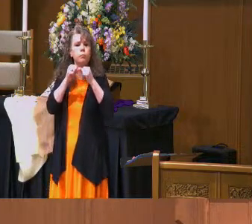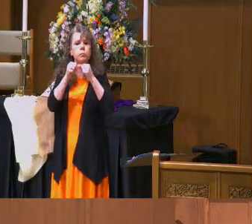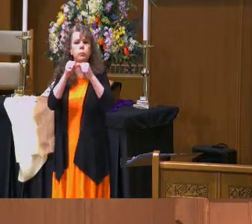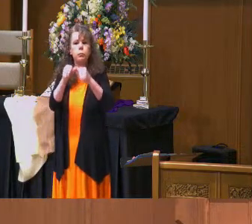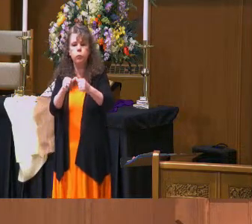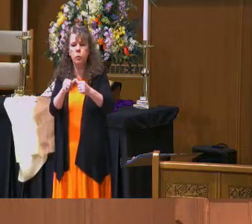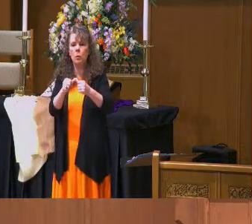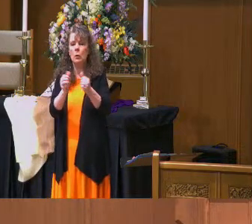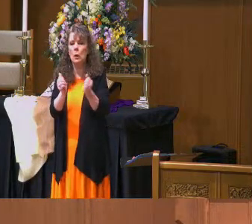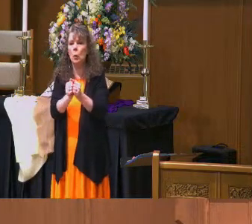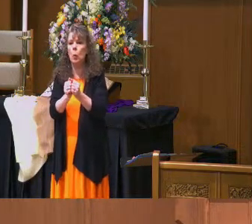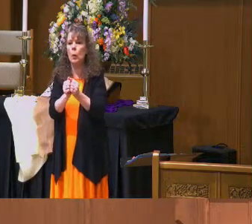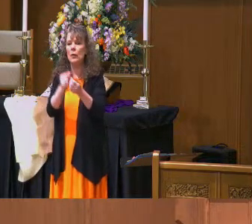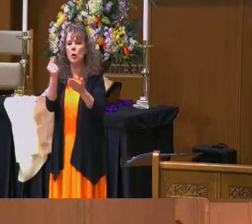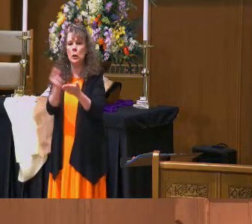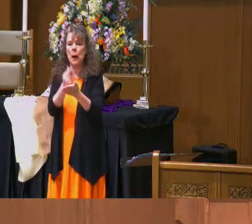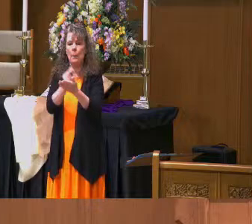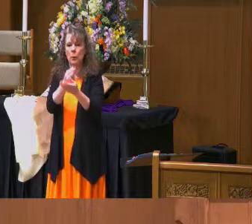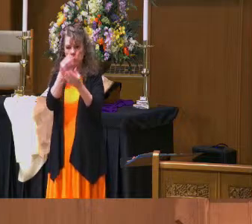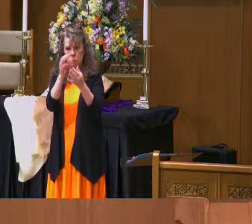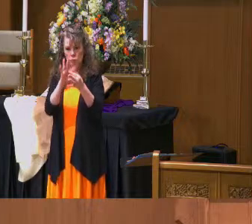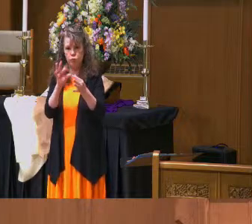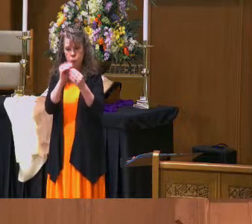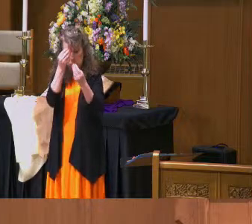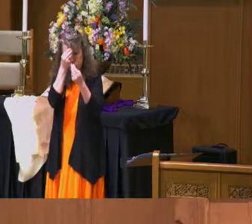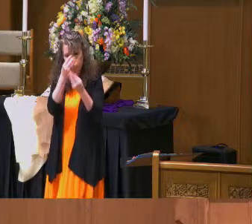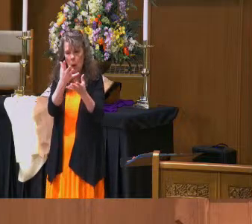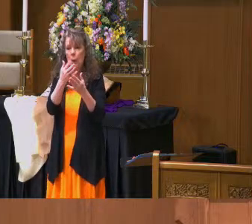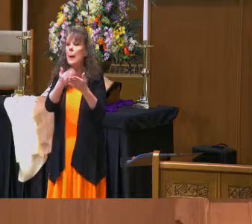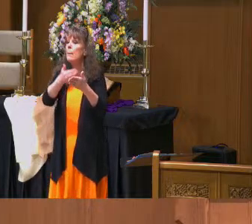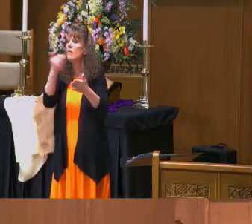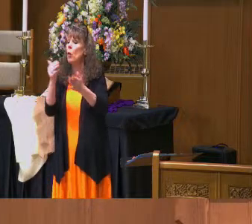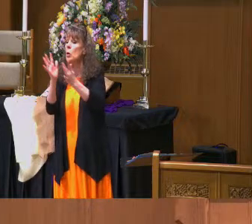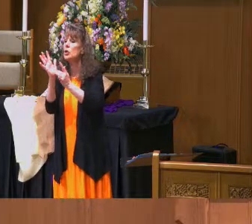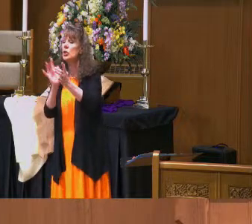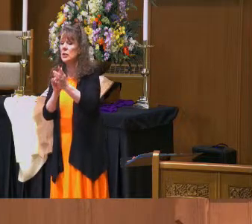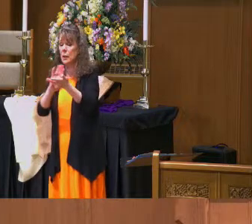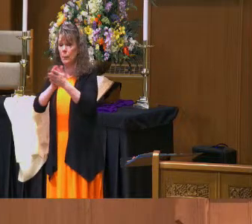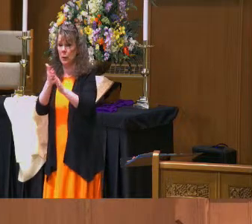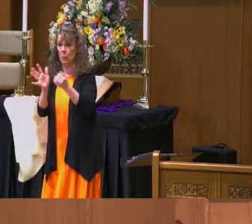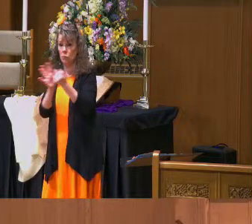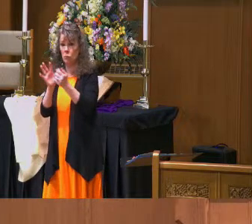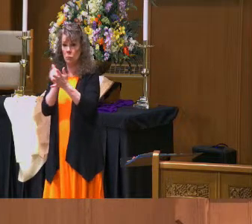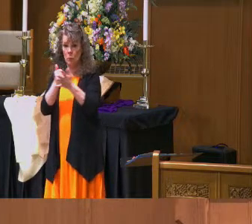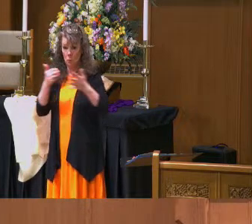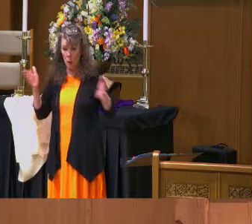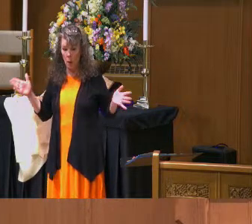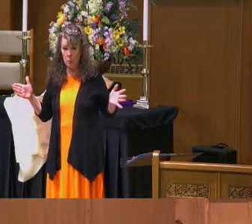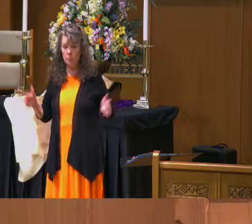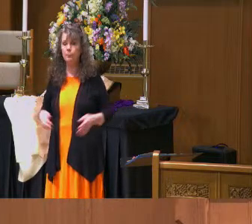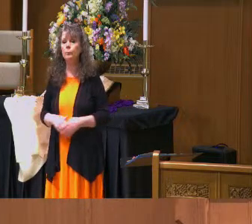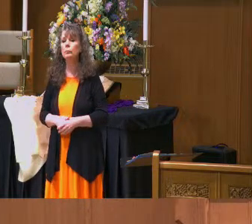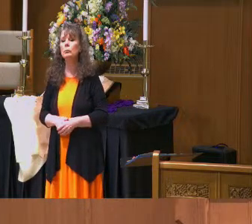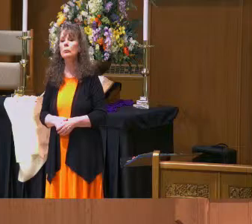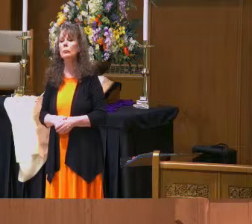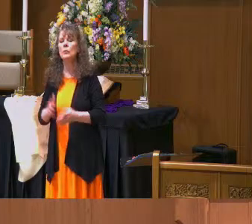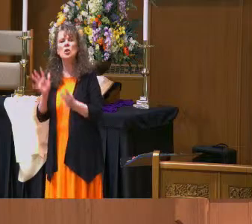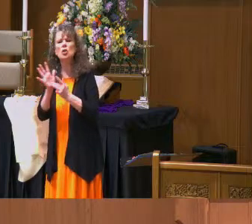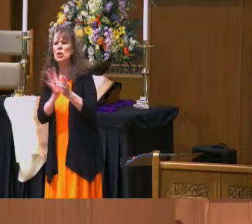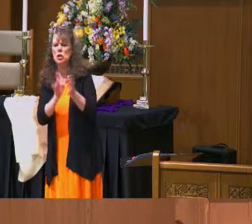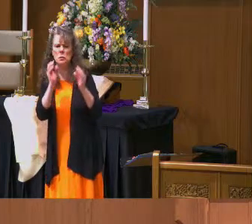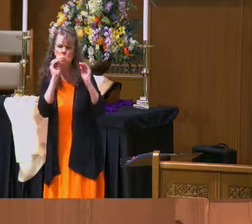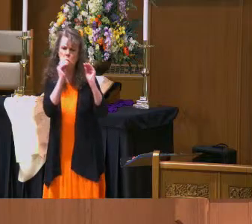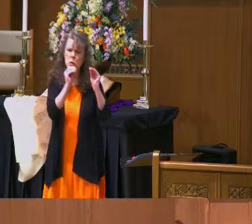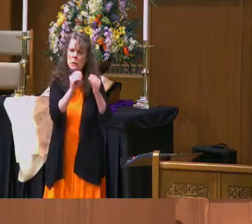with the message before Jesus goes to this cross and is crucified. He's preached to them.